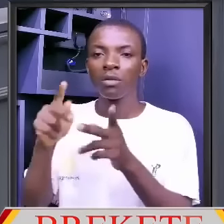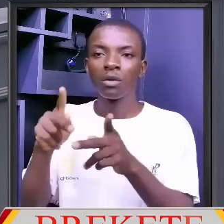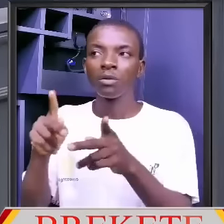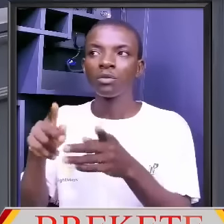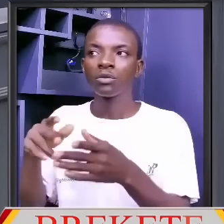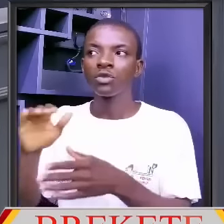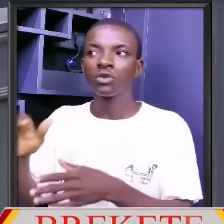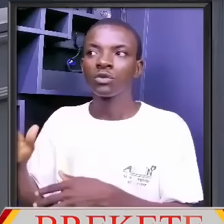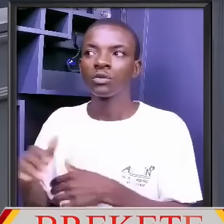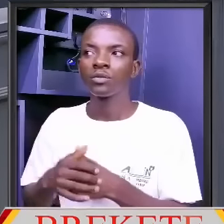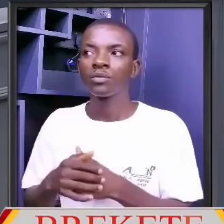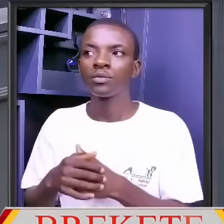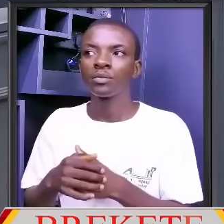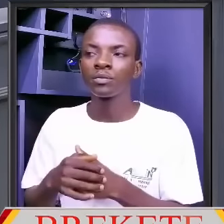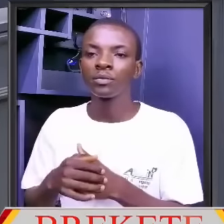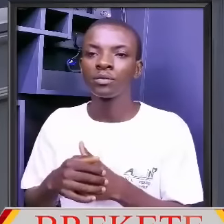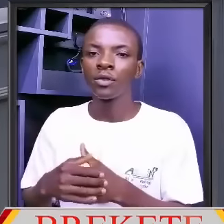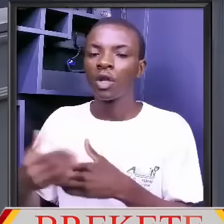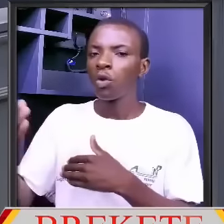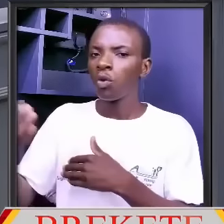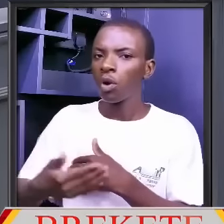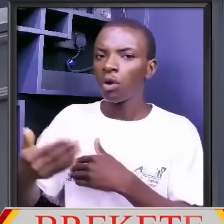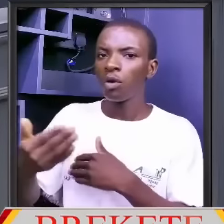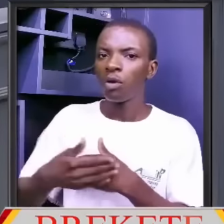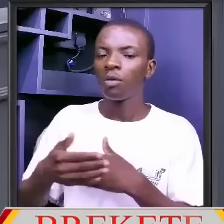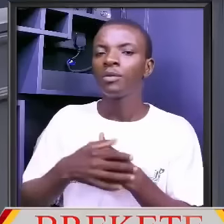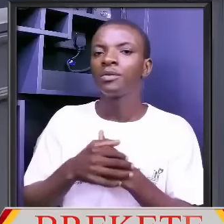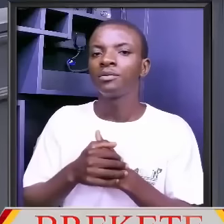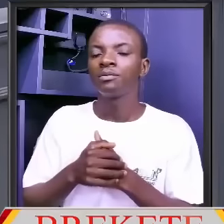children, and me they welcome them.